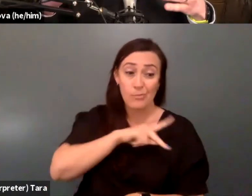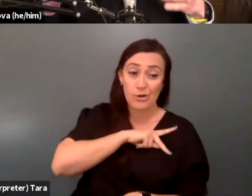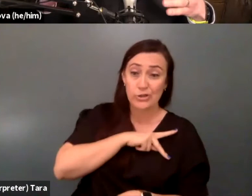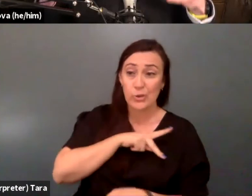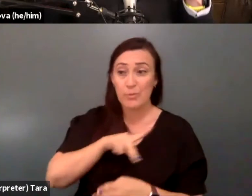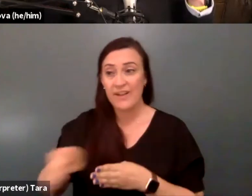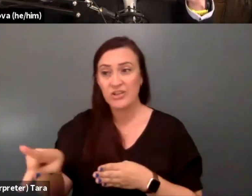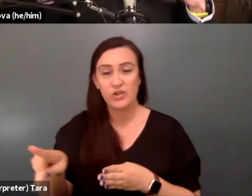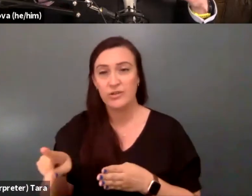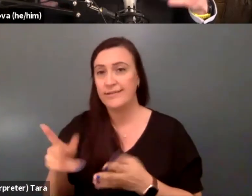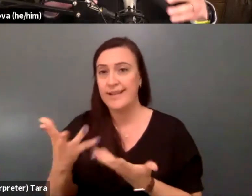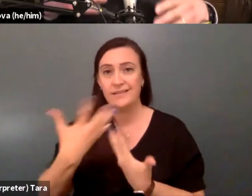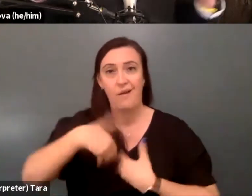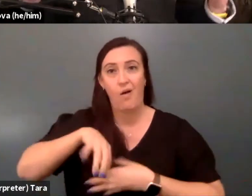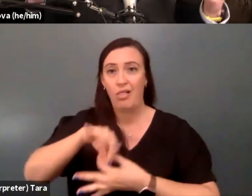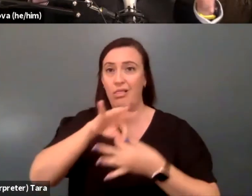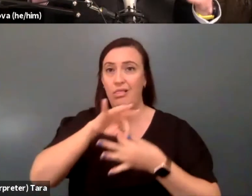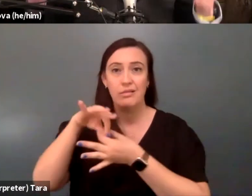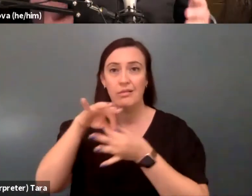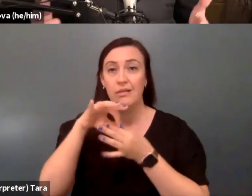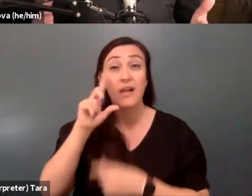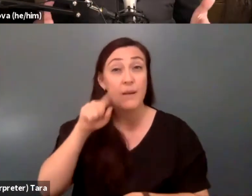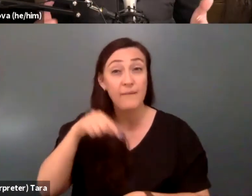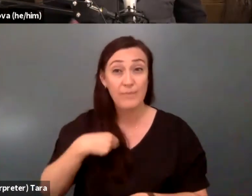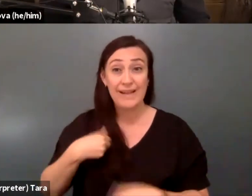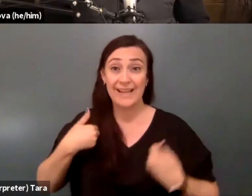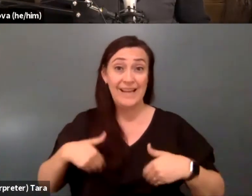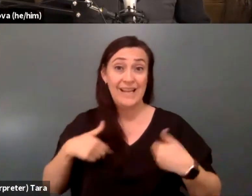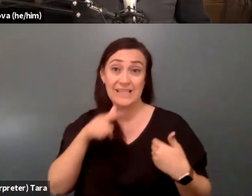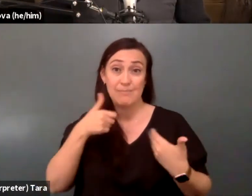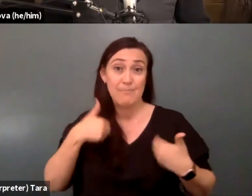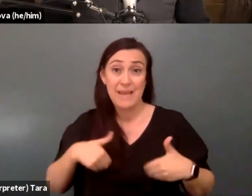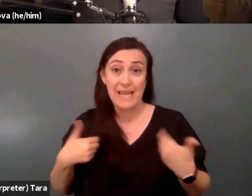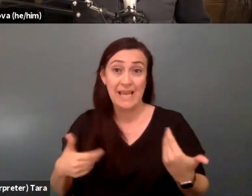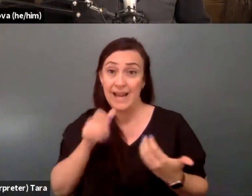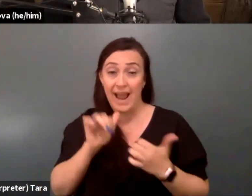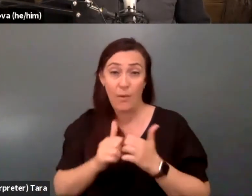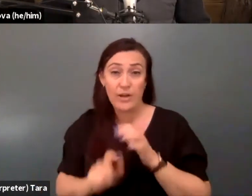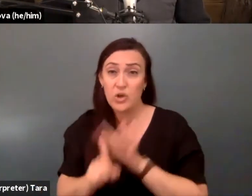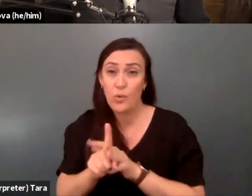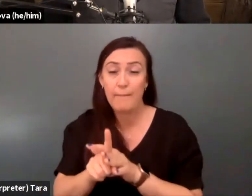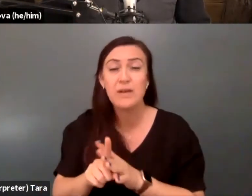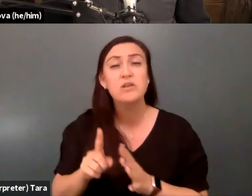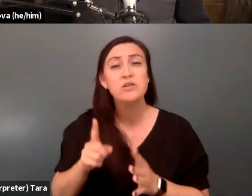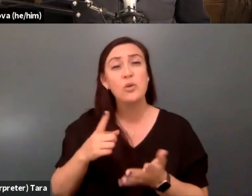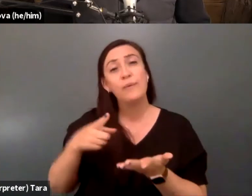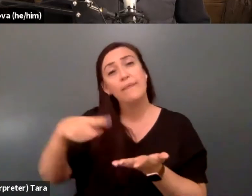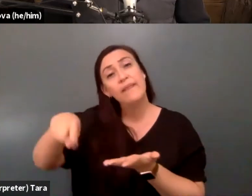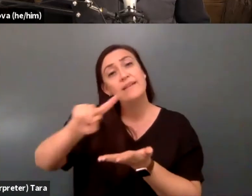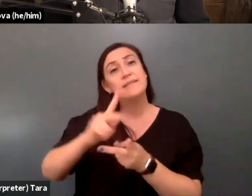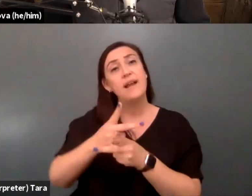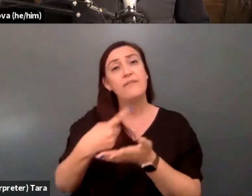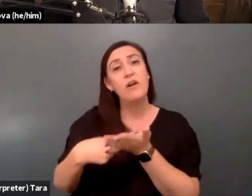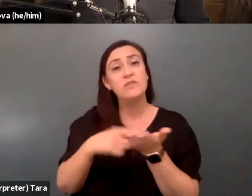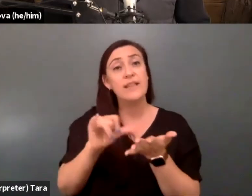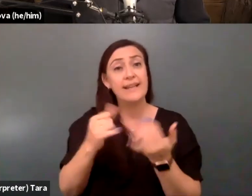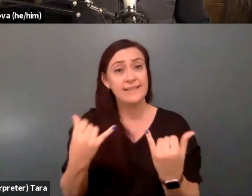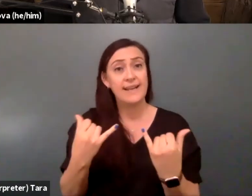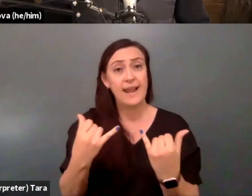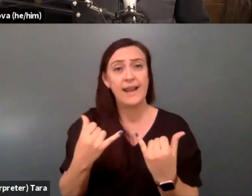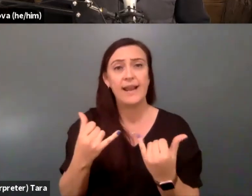It's for me, this is me and how I show up, and conversations like we have today allow me